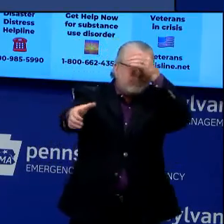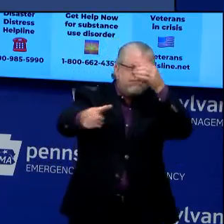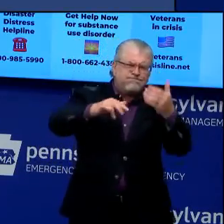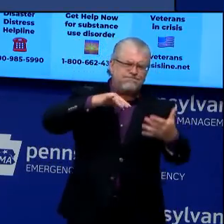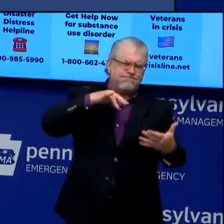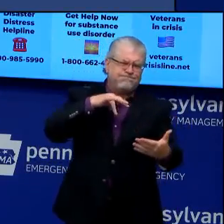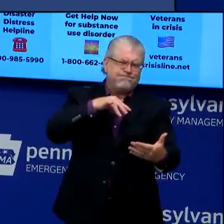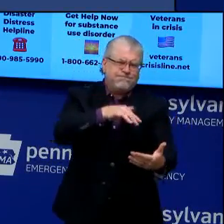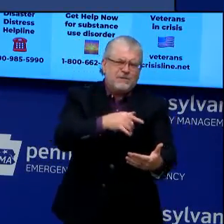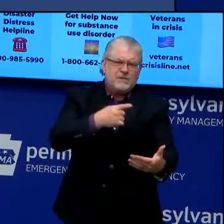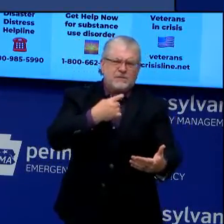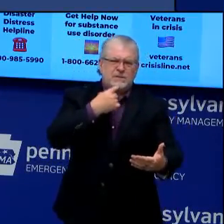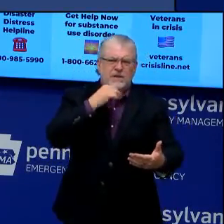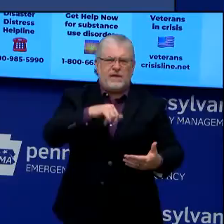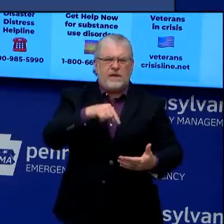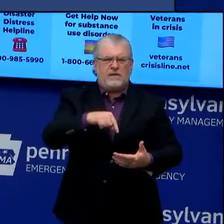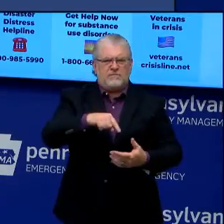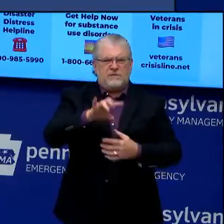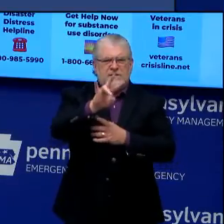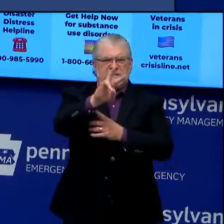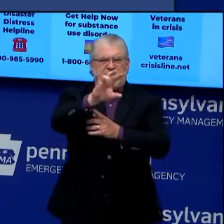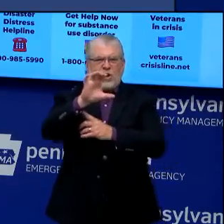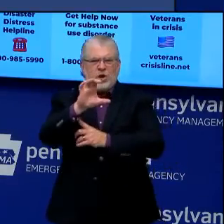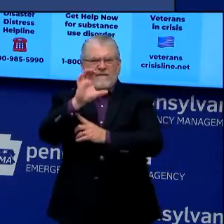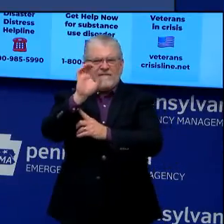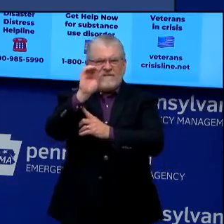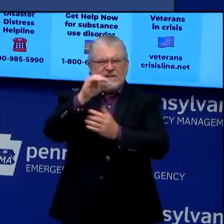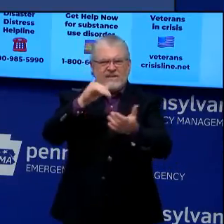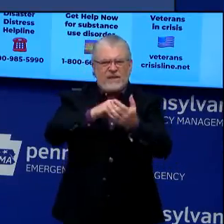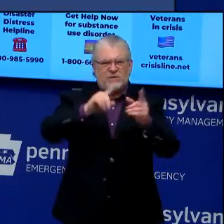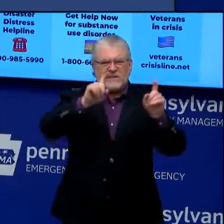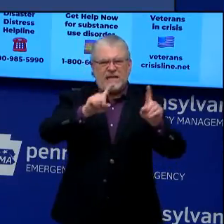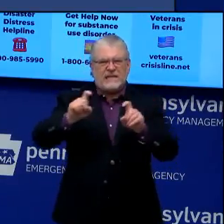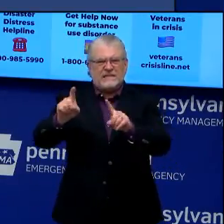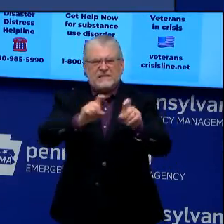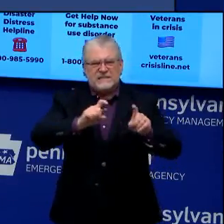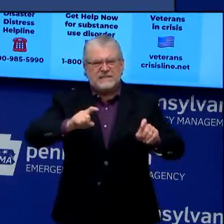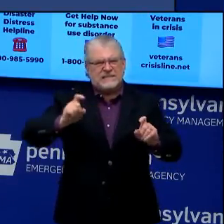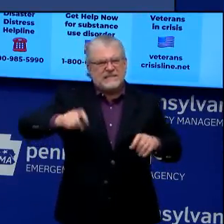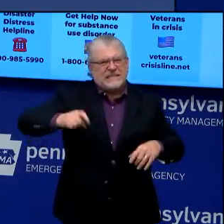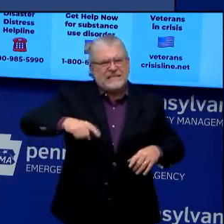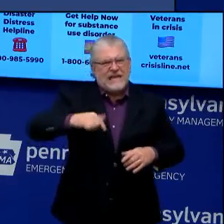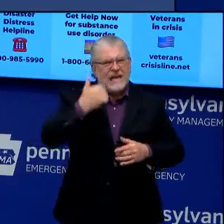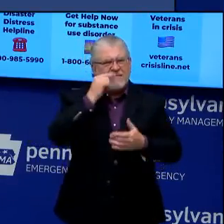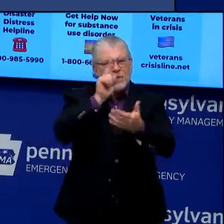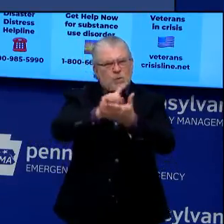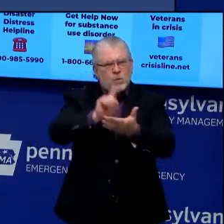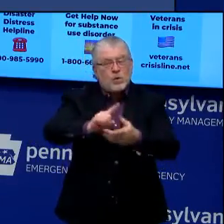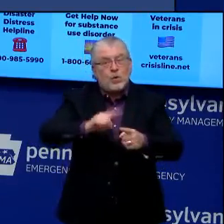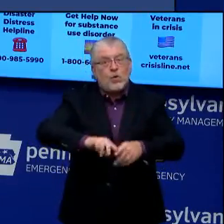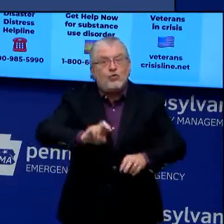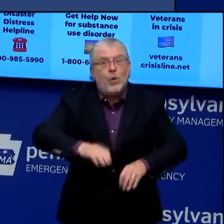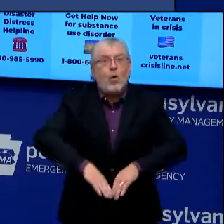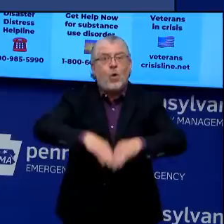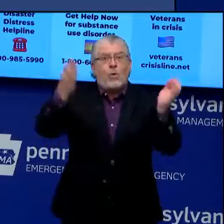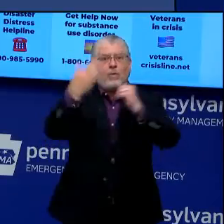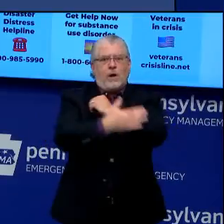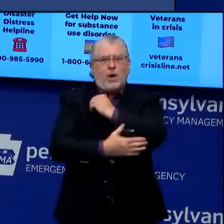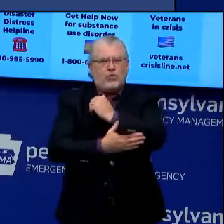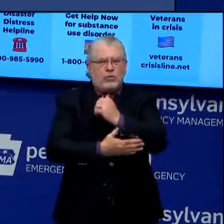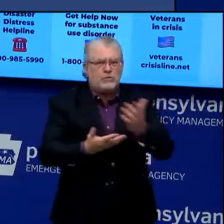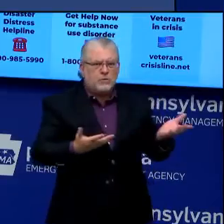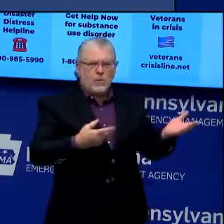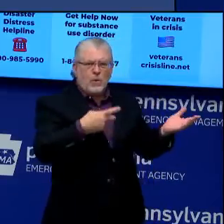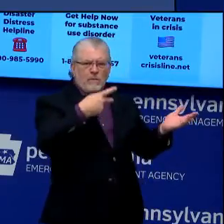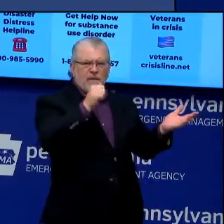weekly nationwide to start reopening. What would Pennsylvania need? So I don't have a specific number for you, but we certainly will need to increase